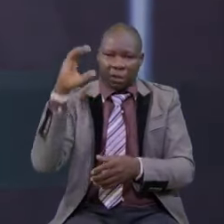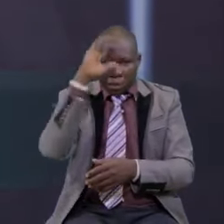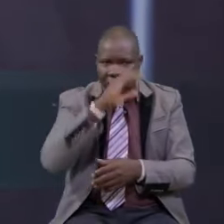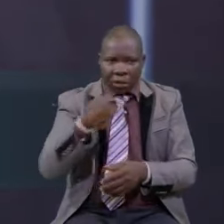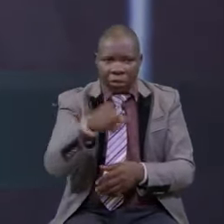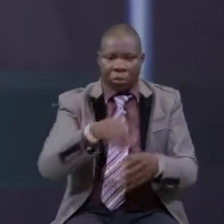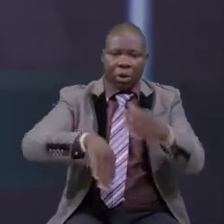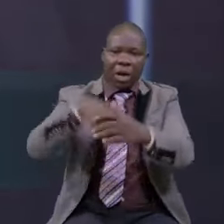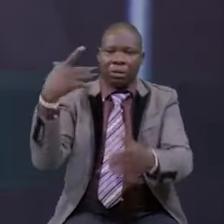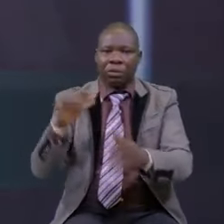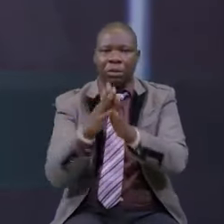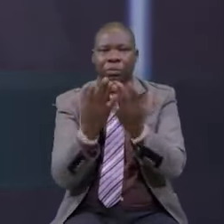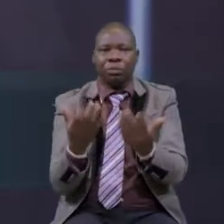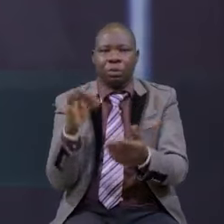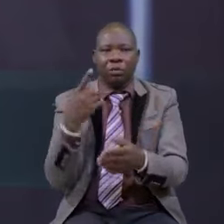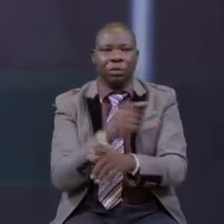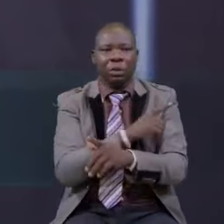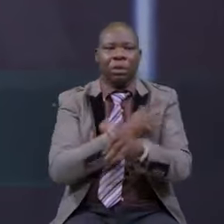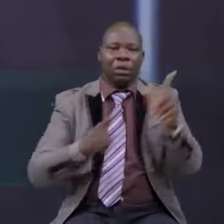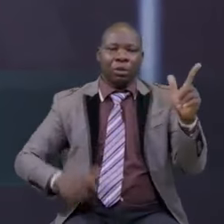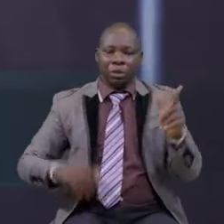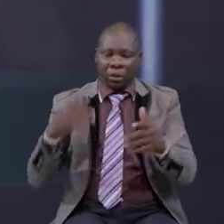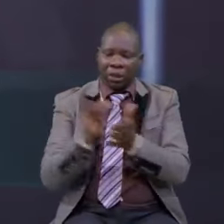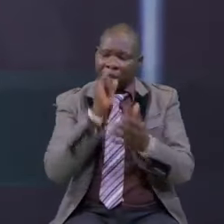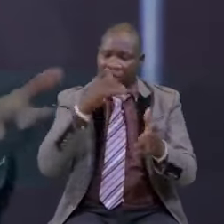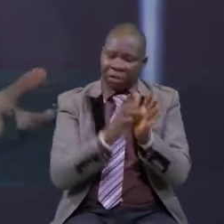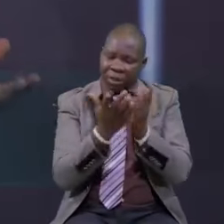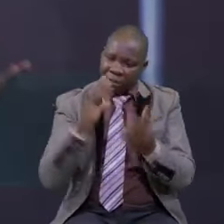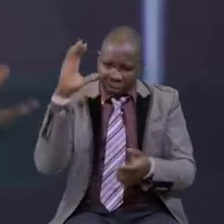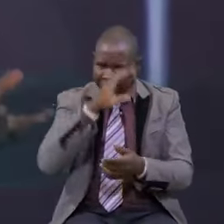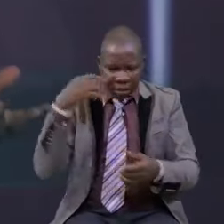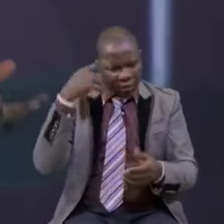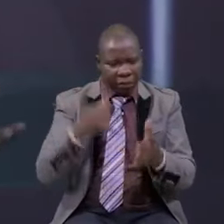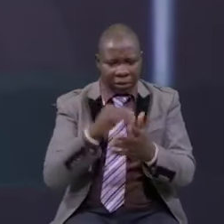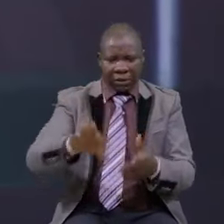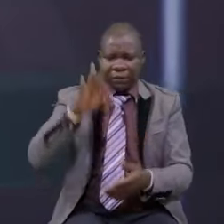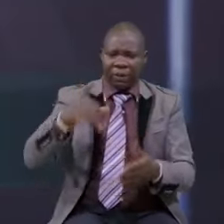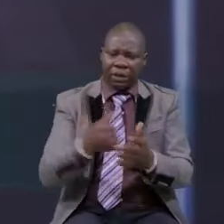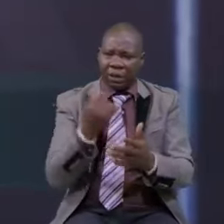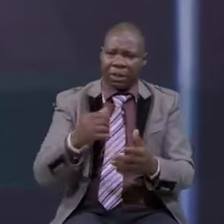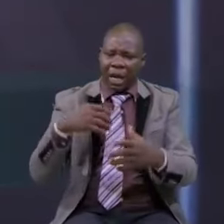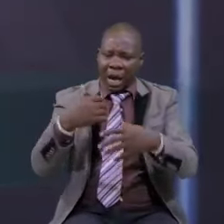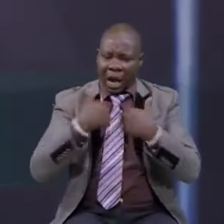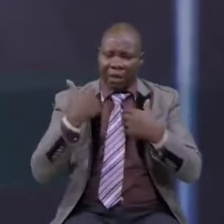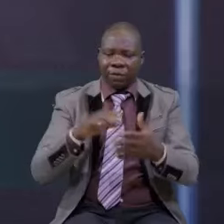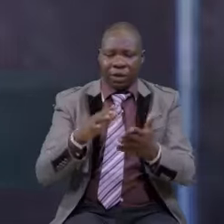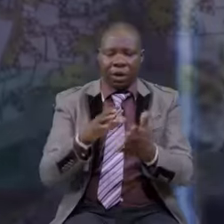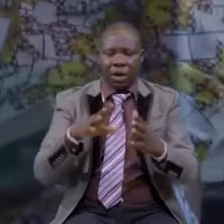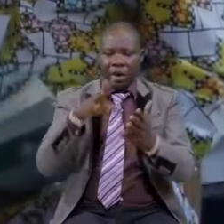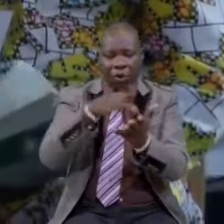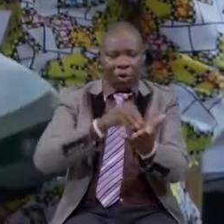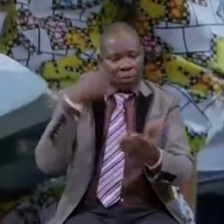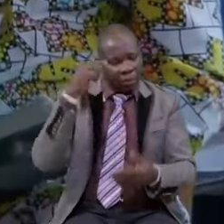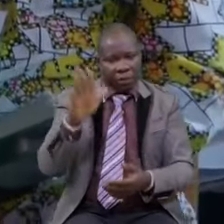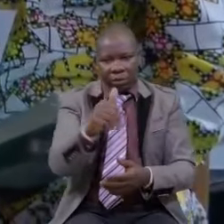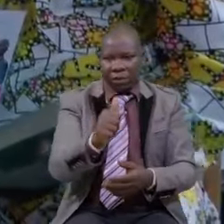the book of the Lord. That's the Bible. Seek it out. Find it out. Get a copy for yourself. It says, seek ye out